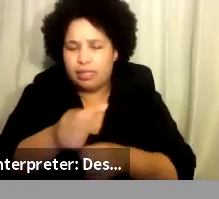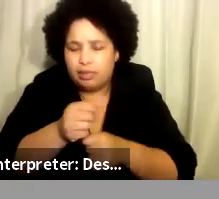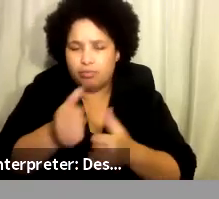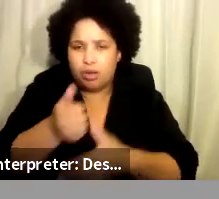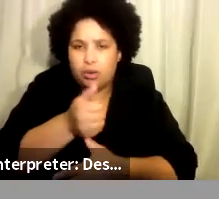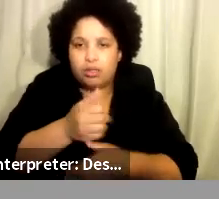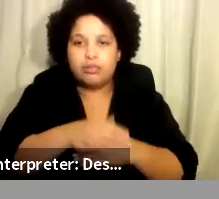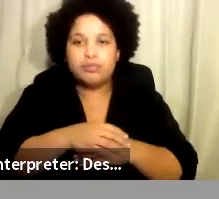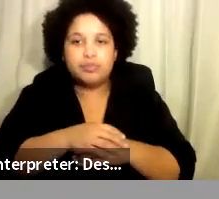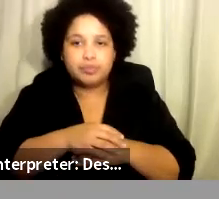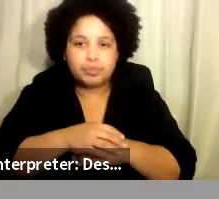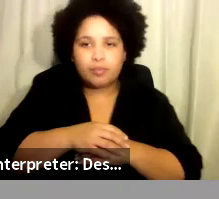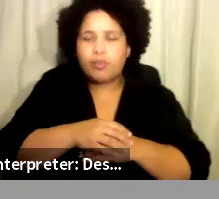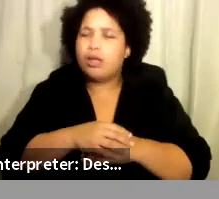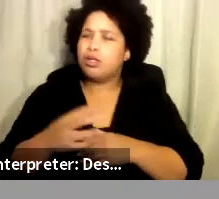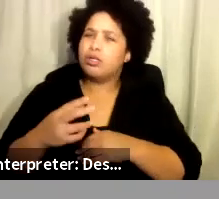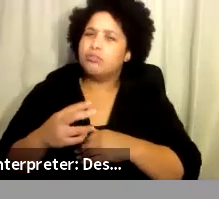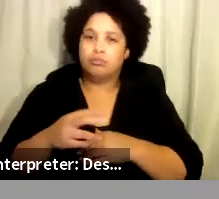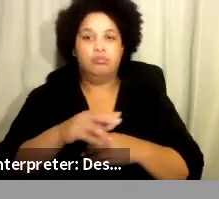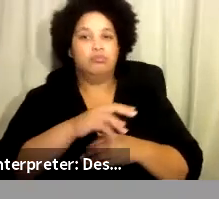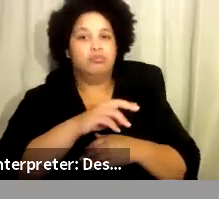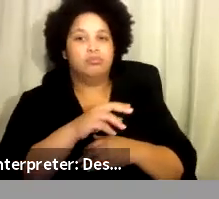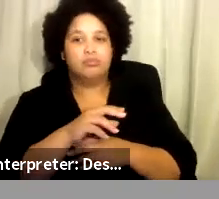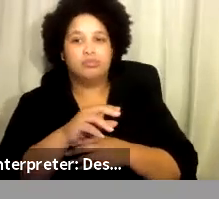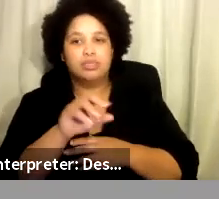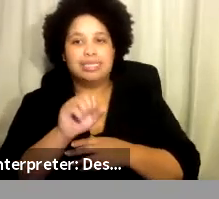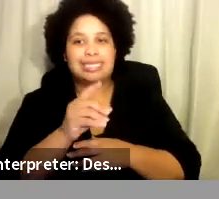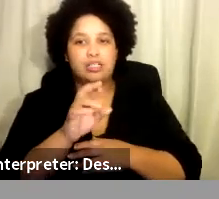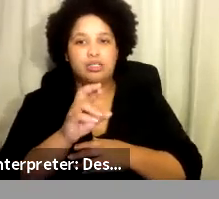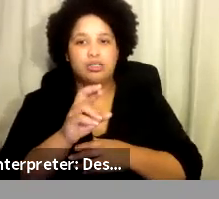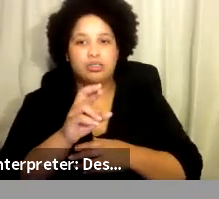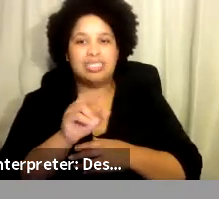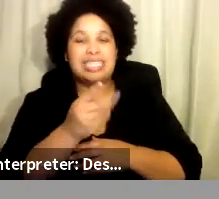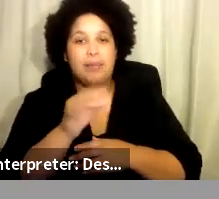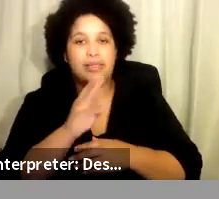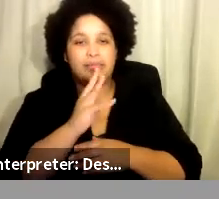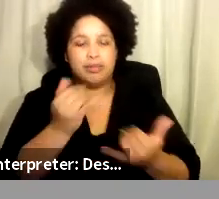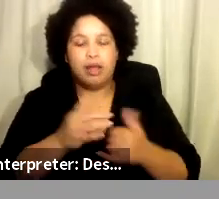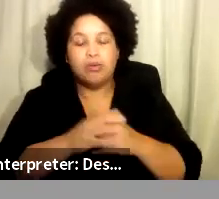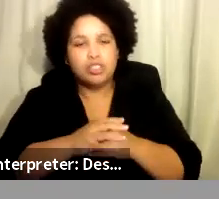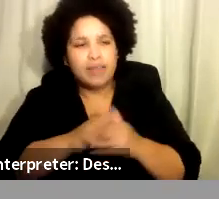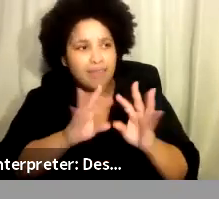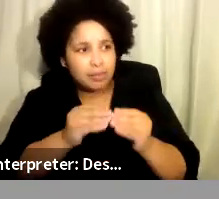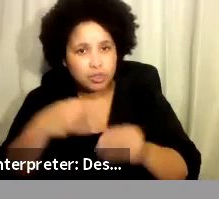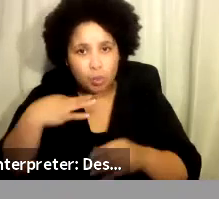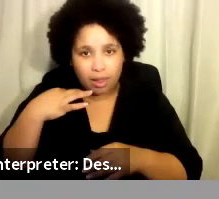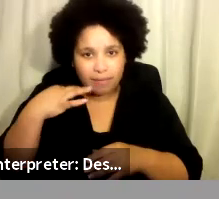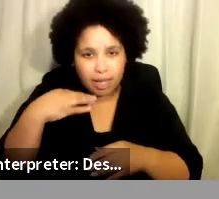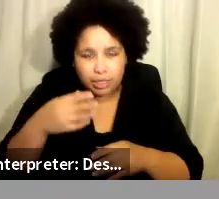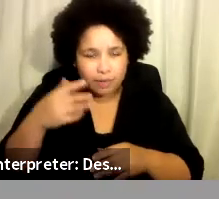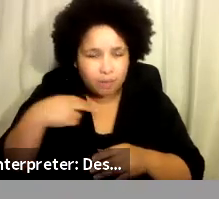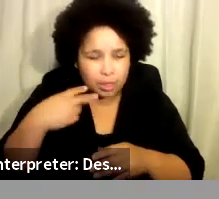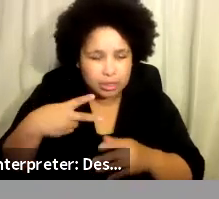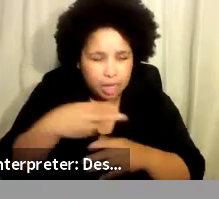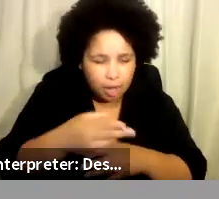You cut out a little bit, but I think you asked how families get qualified for services. In case if they were in a state